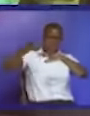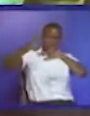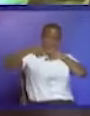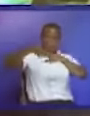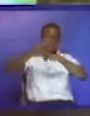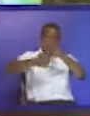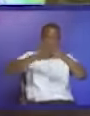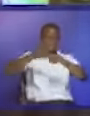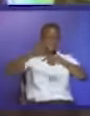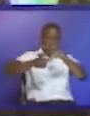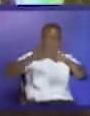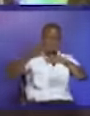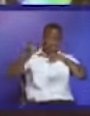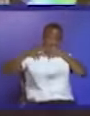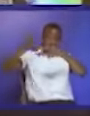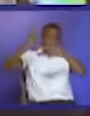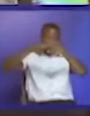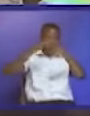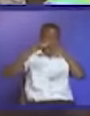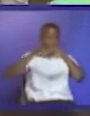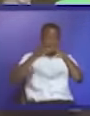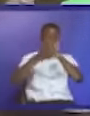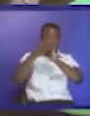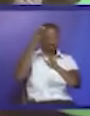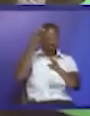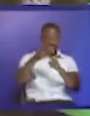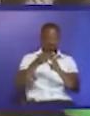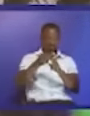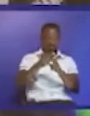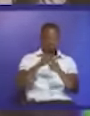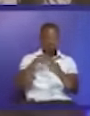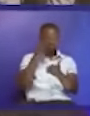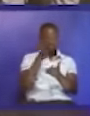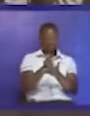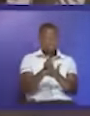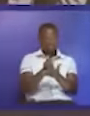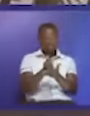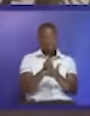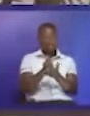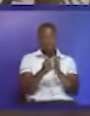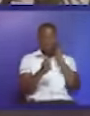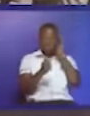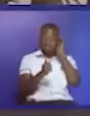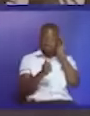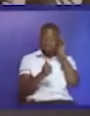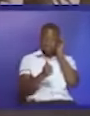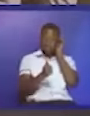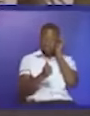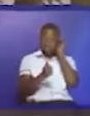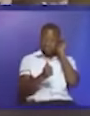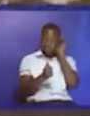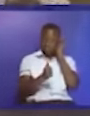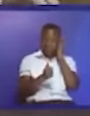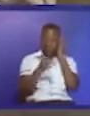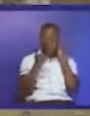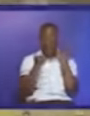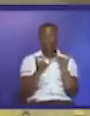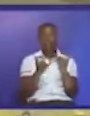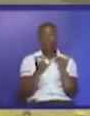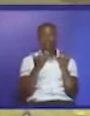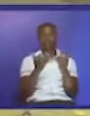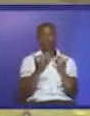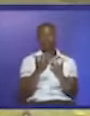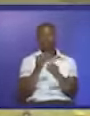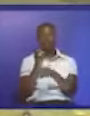grace to grace. In Jesus' matchless name, we pray. Amen. Now, may I please request very quickly, the counselors